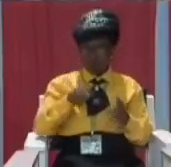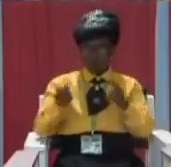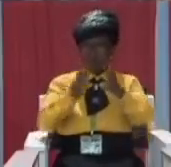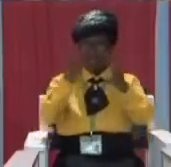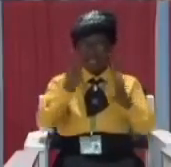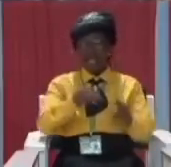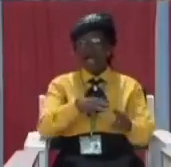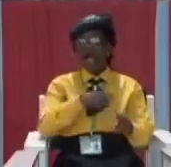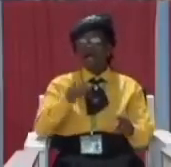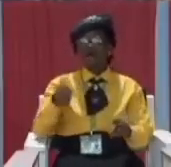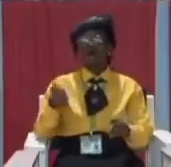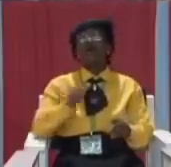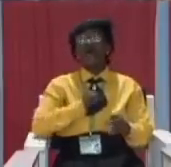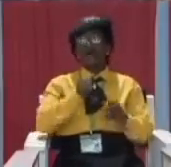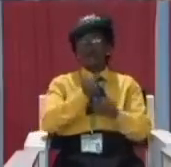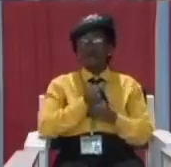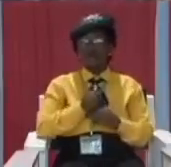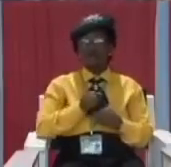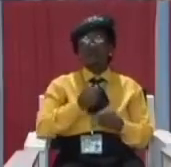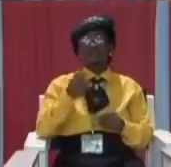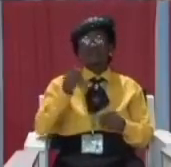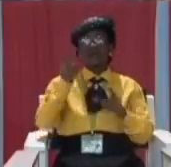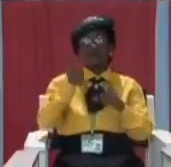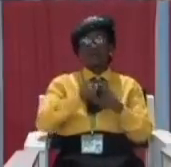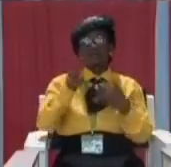And they warned me,